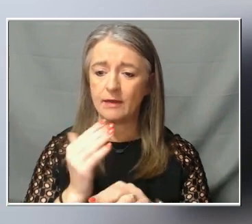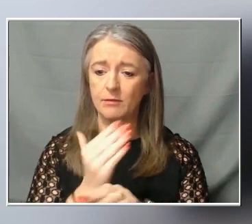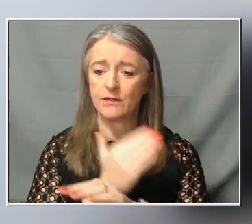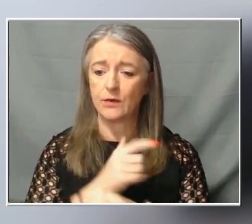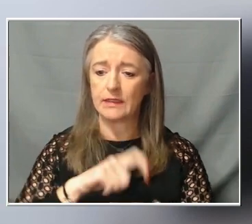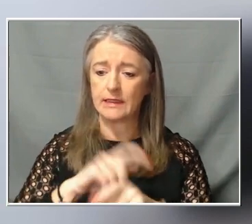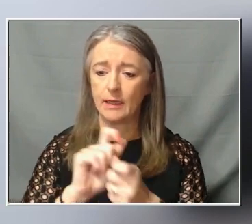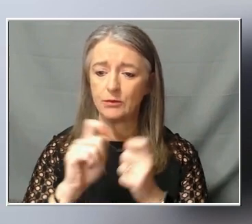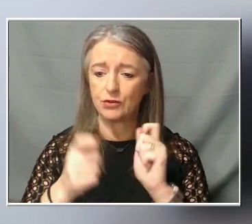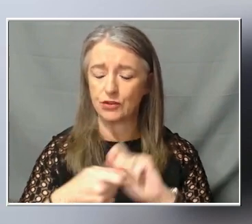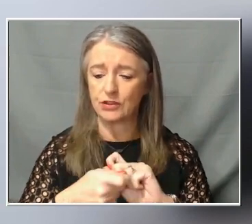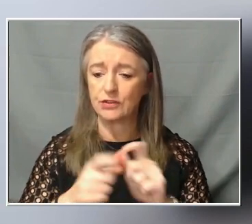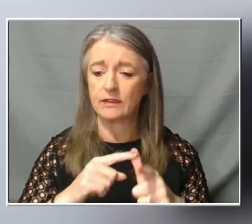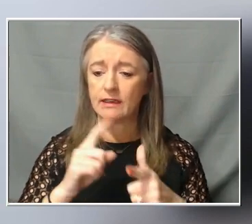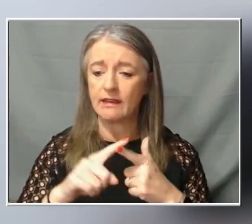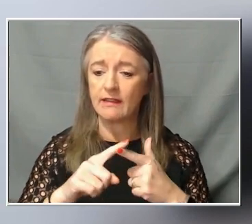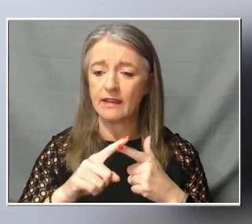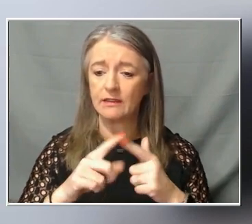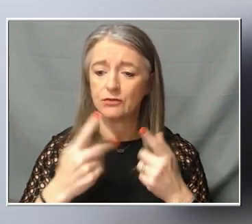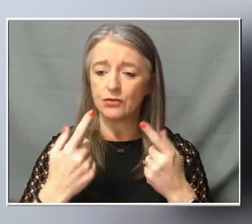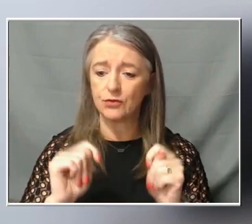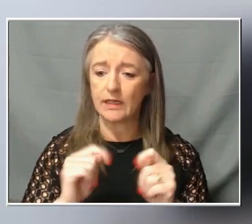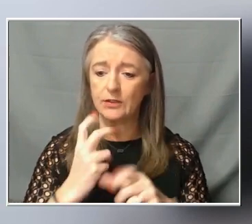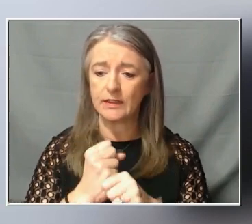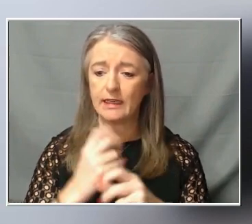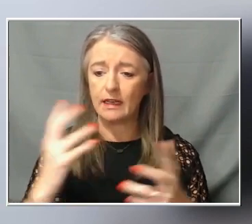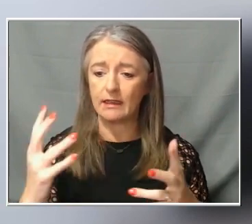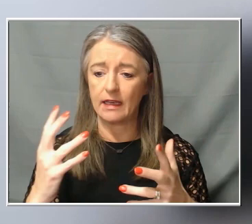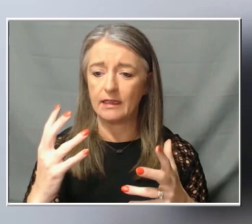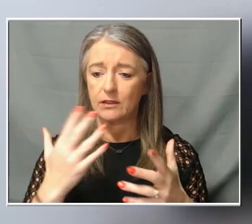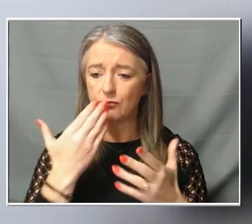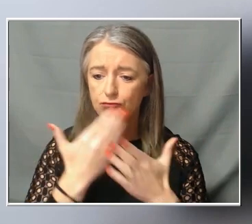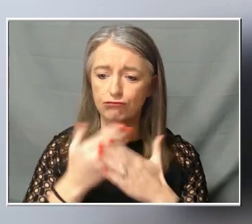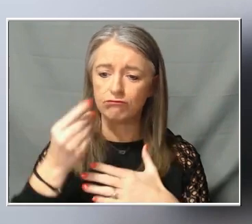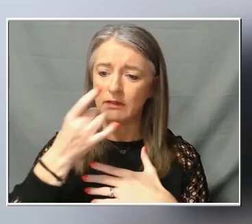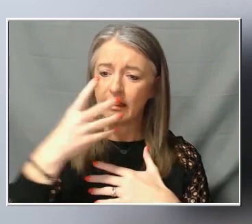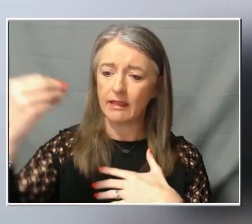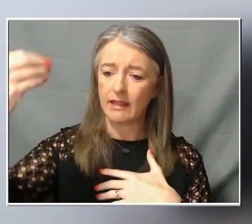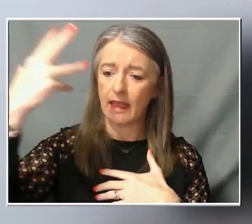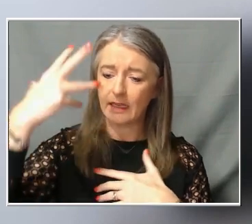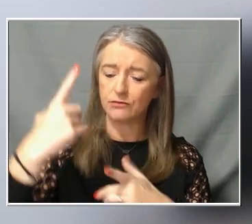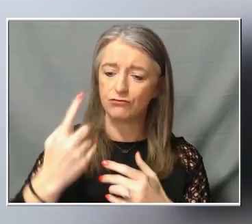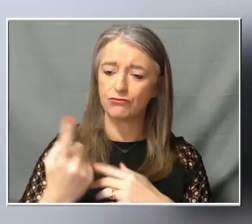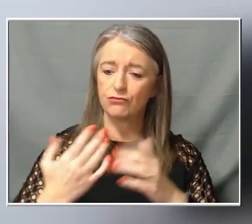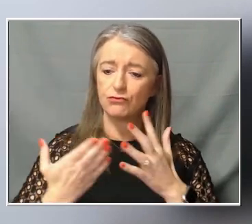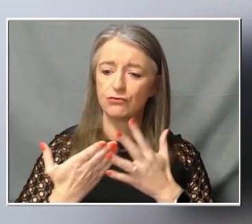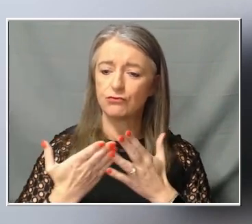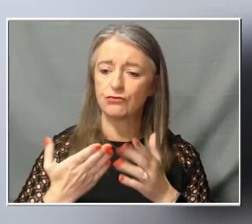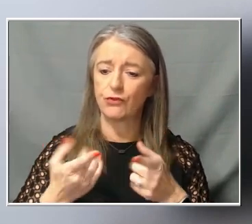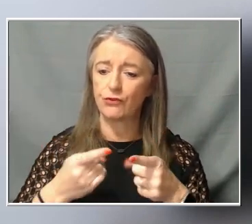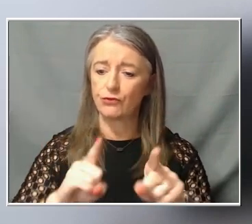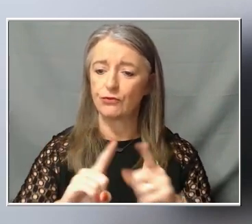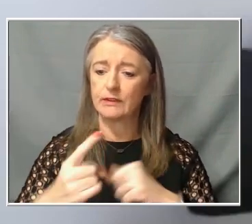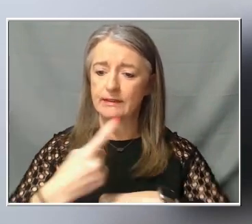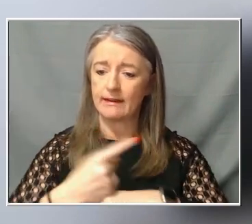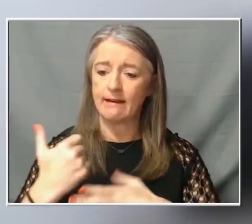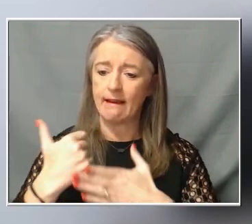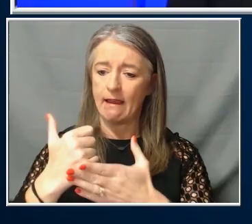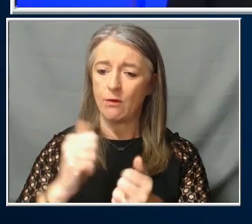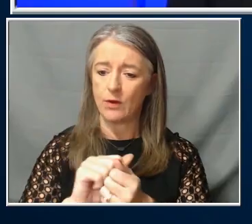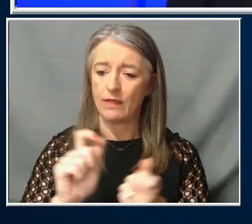changes. And then just try to get a lot of bright light during the day to help with the